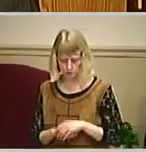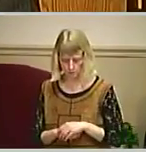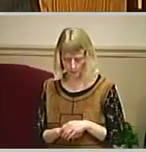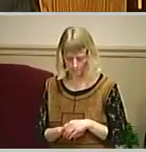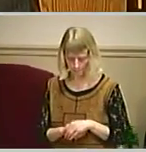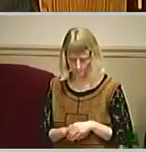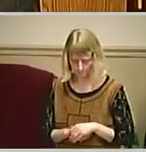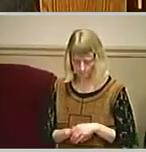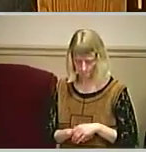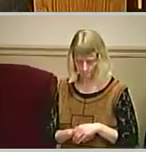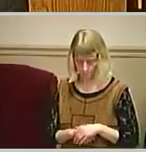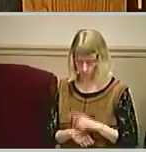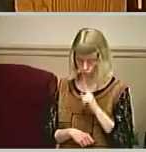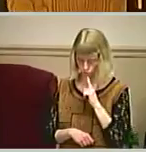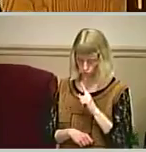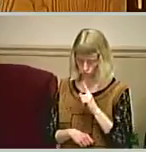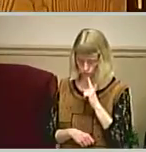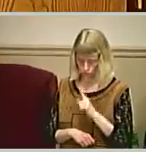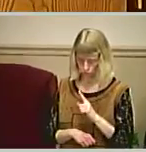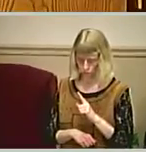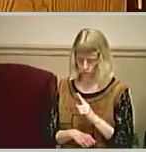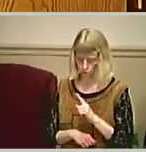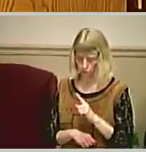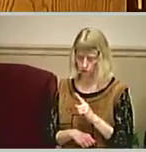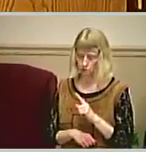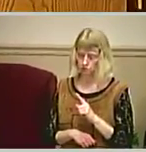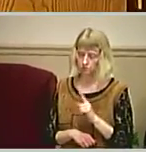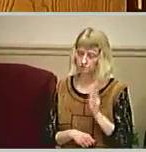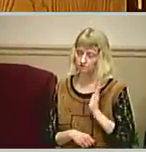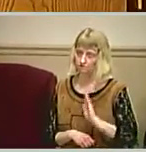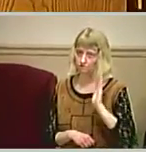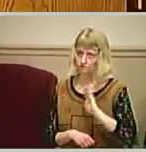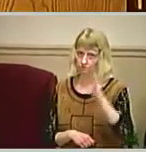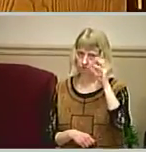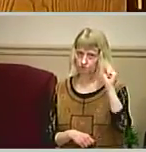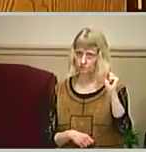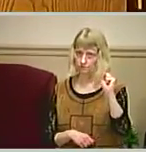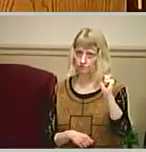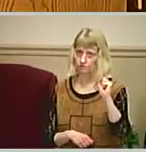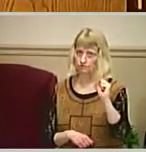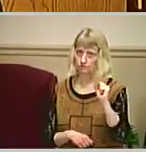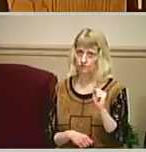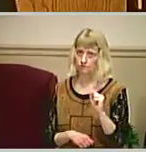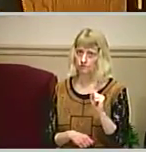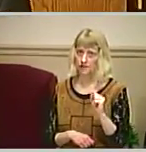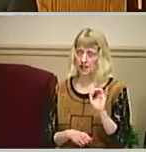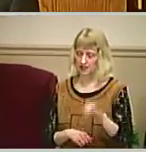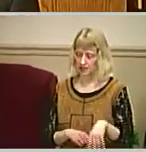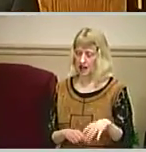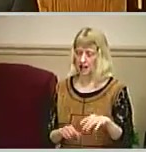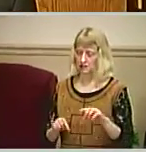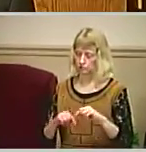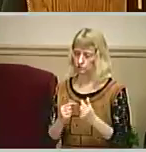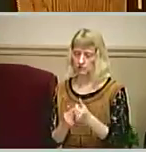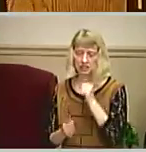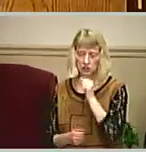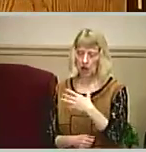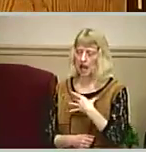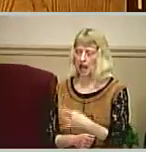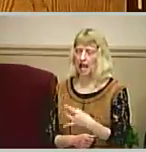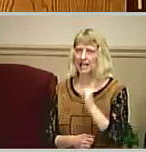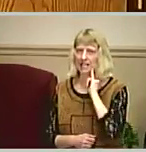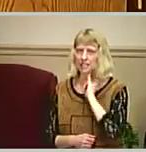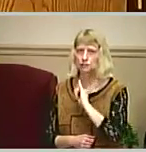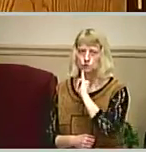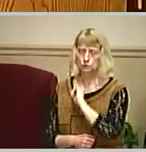administration. Is it not true that in this last administration, we find that I think that the administration did not like Israel the